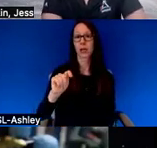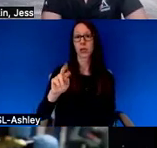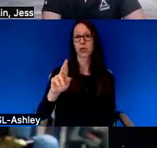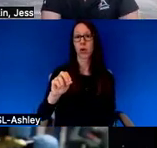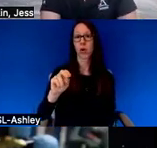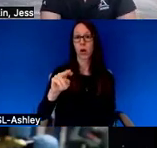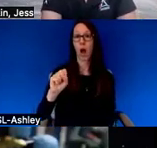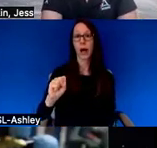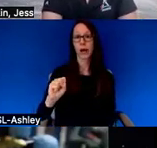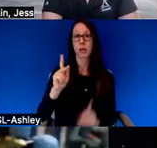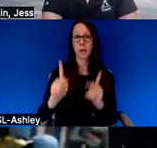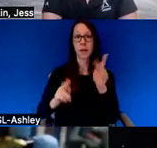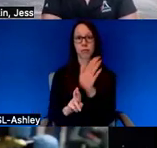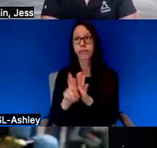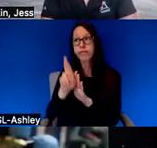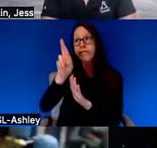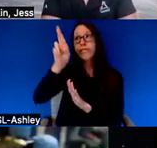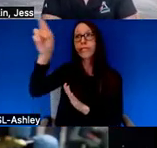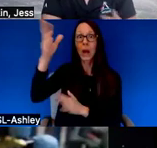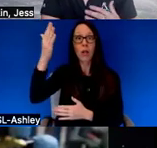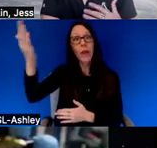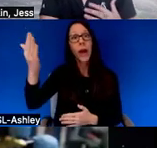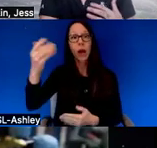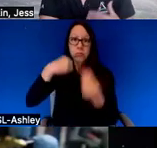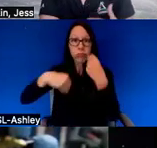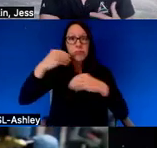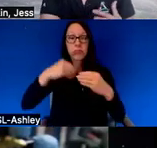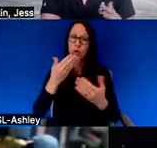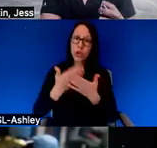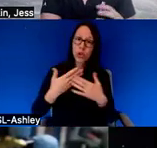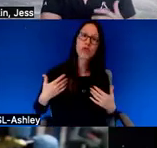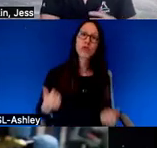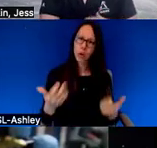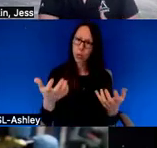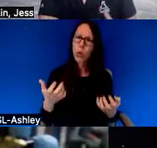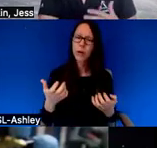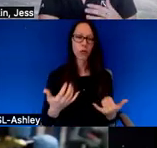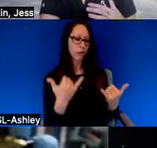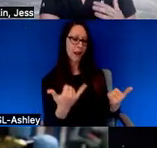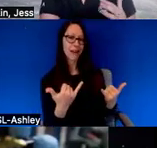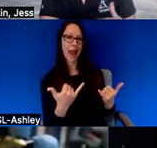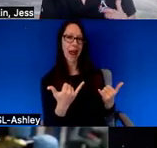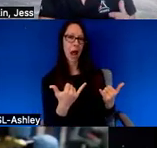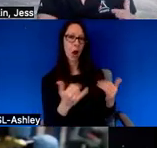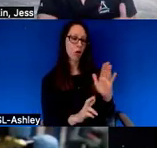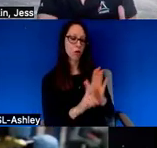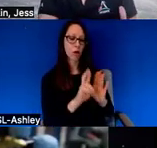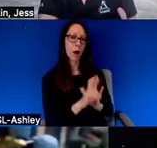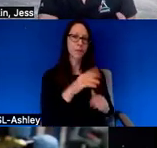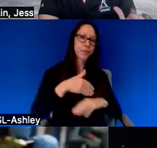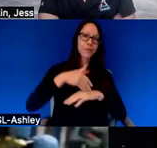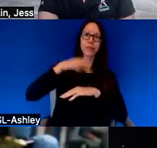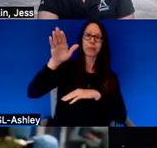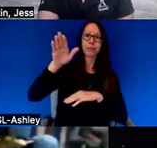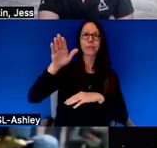strong. Right now, the food that is grown aboard the International Space Station is just supplemental. We have to send up most of their food